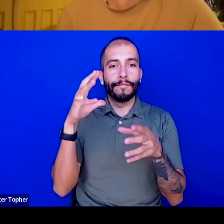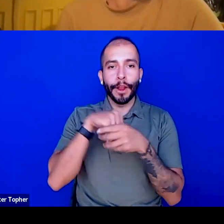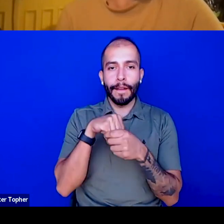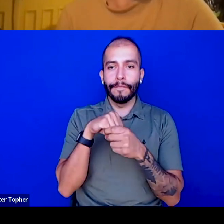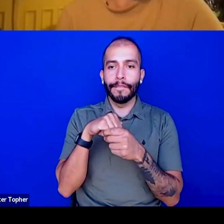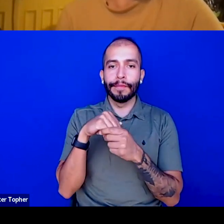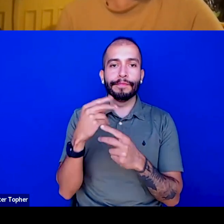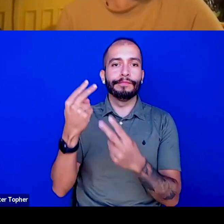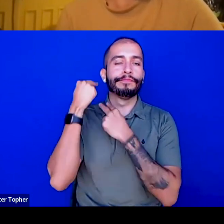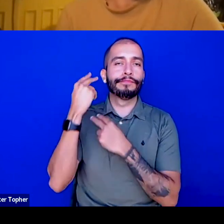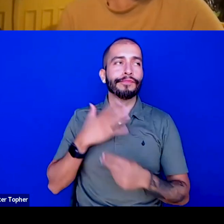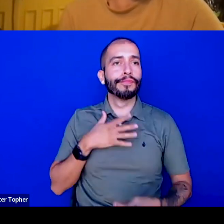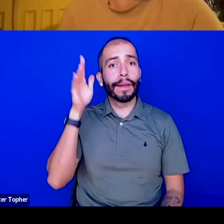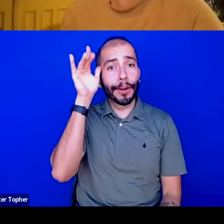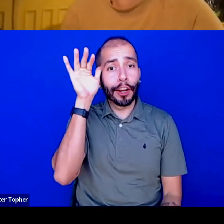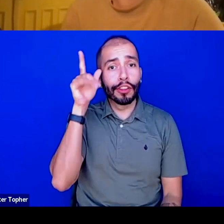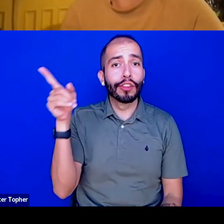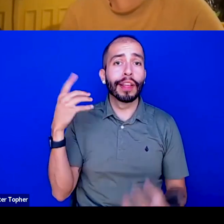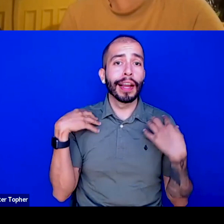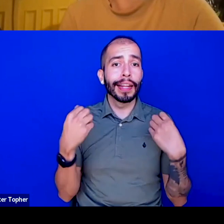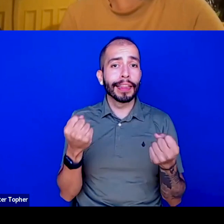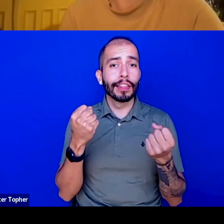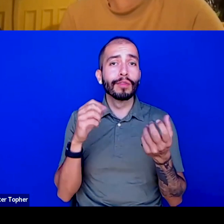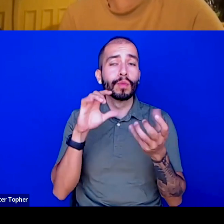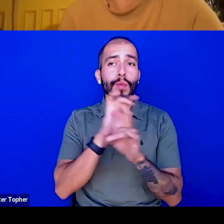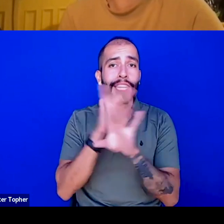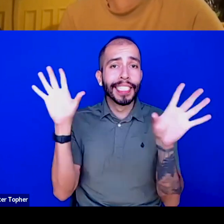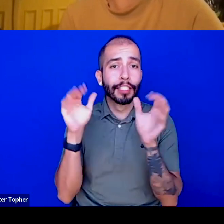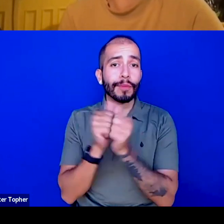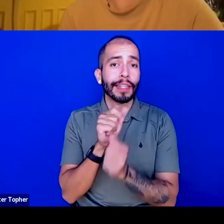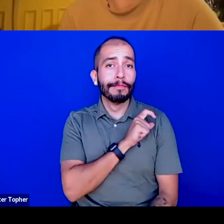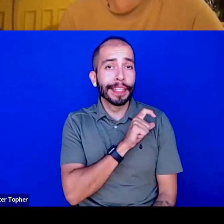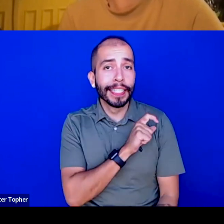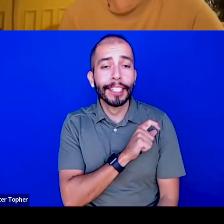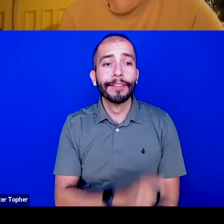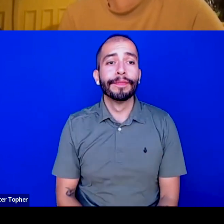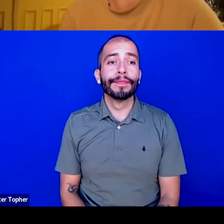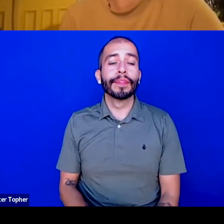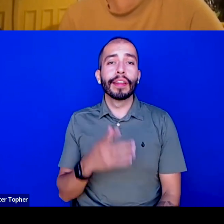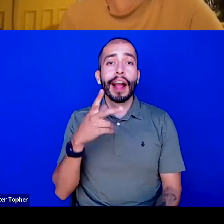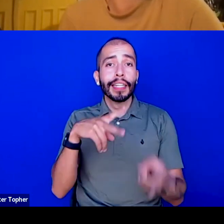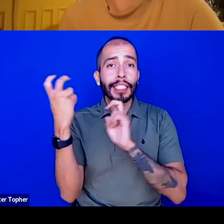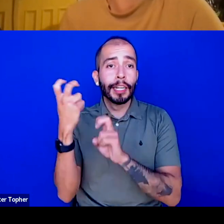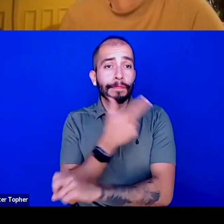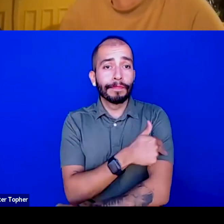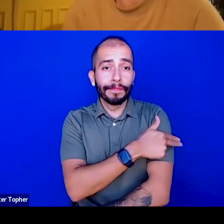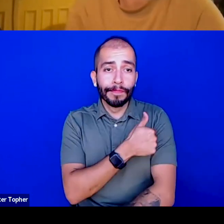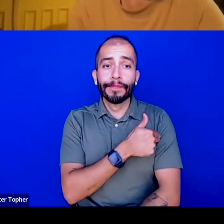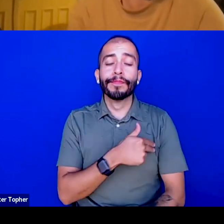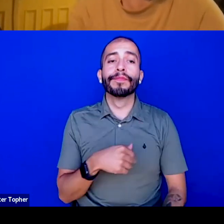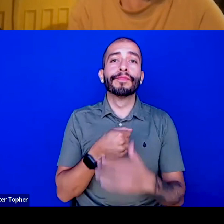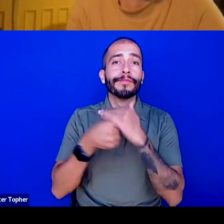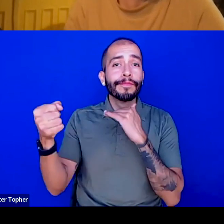think, informs my work and my commitment to abolitionist crisis support that doesn't rely on this